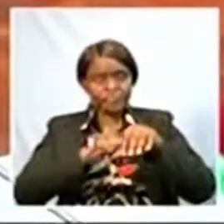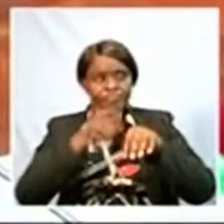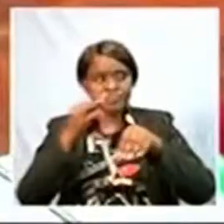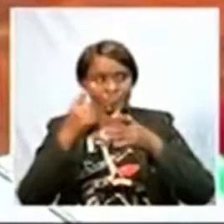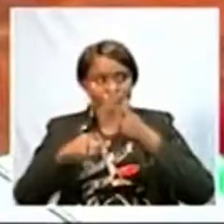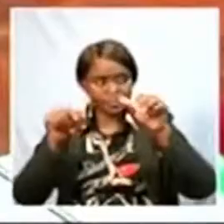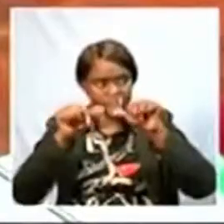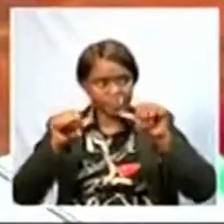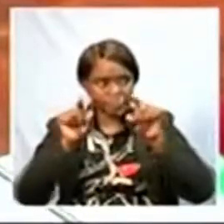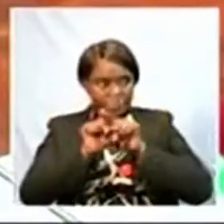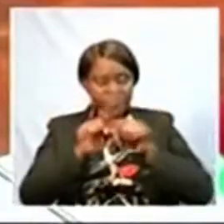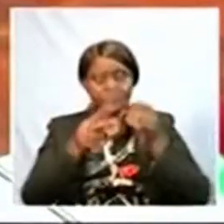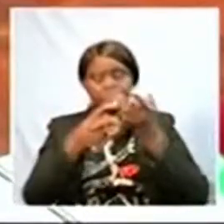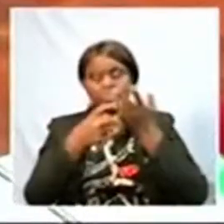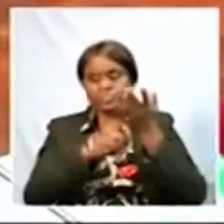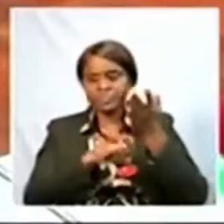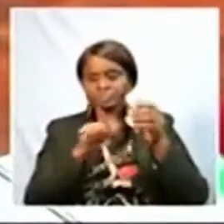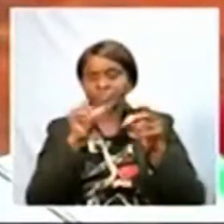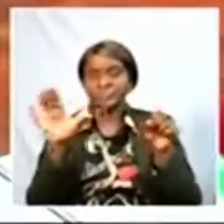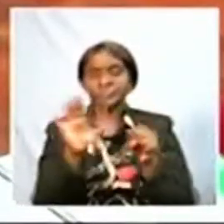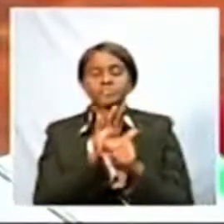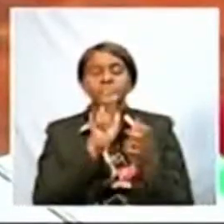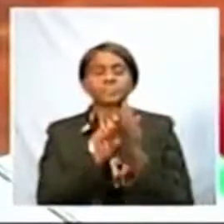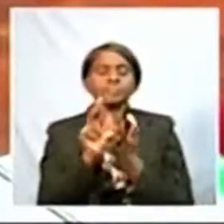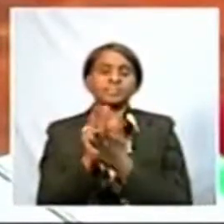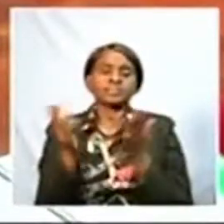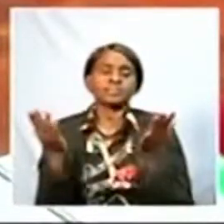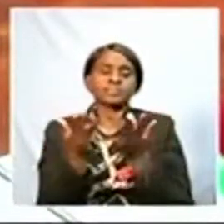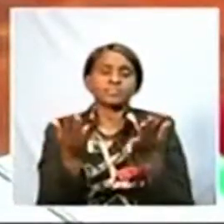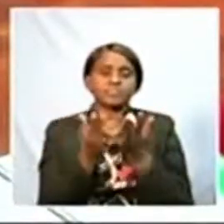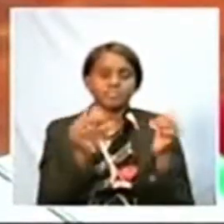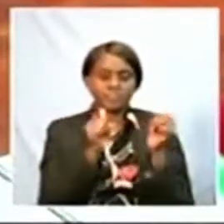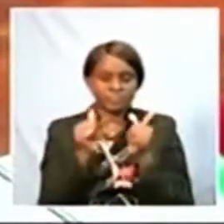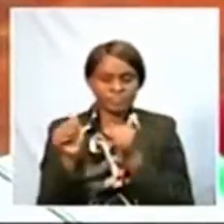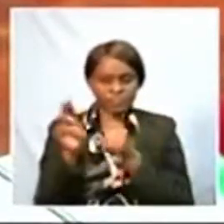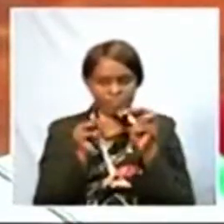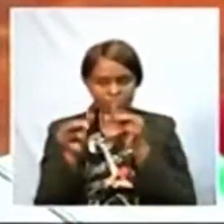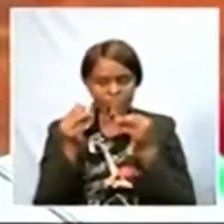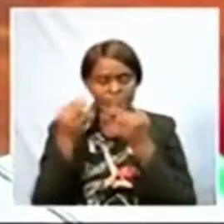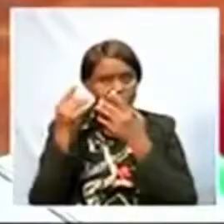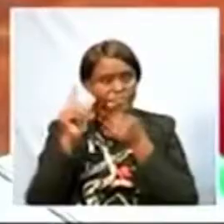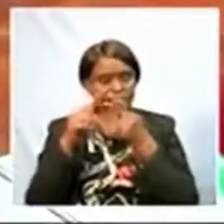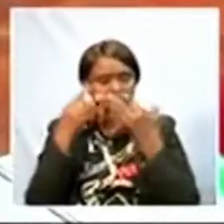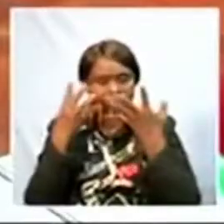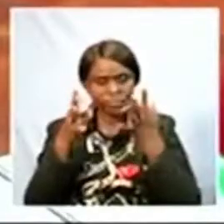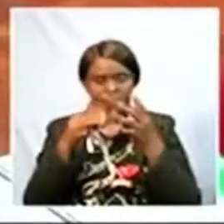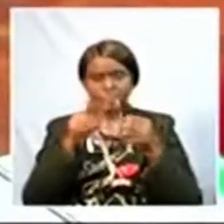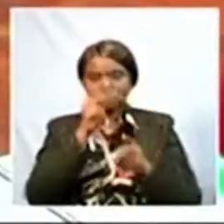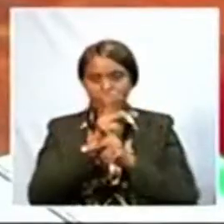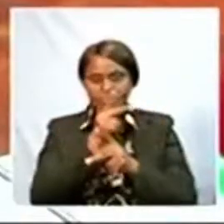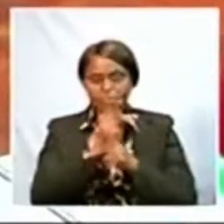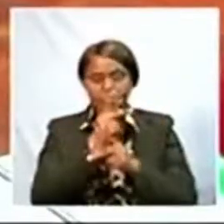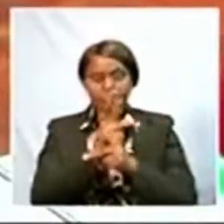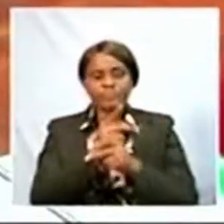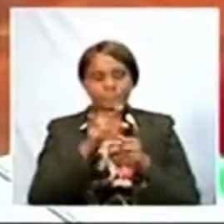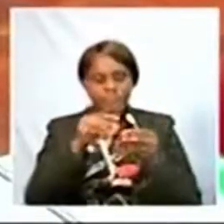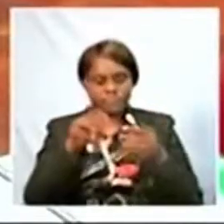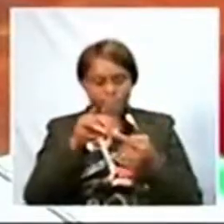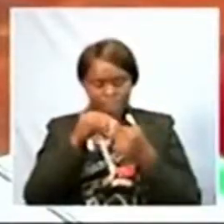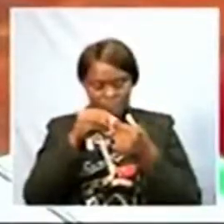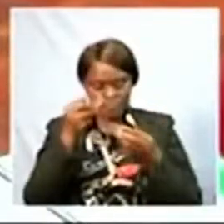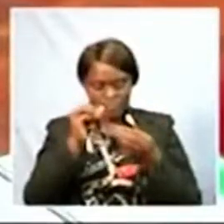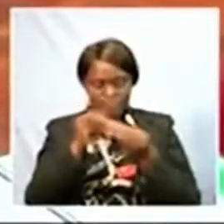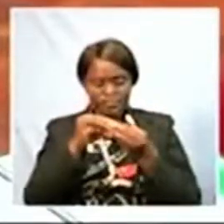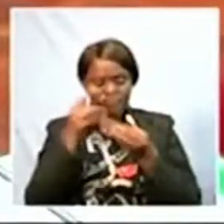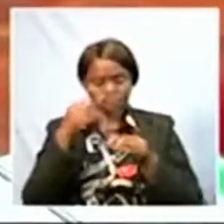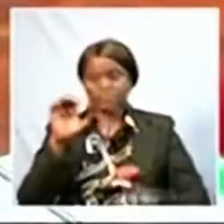of audit and the vouchers not fully signed. Action taken. Management wishes to state that a storage device specifically meant